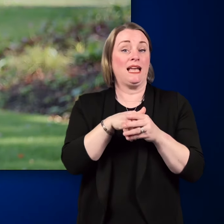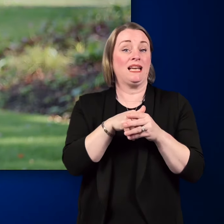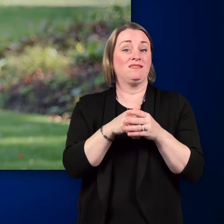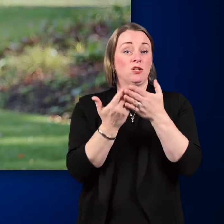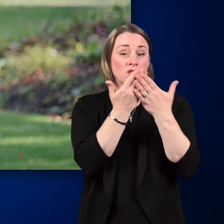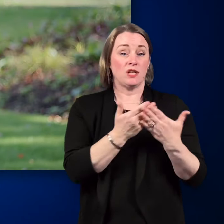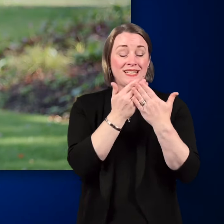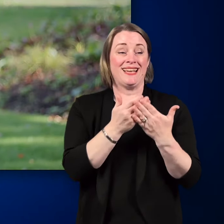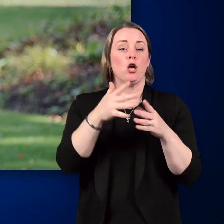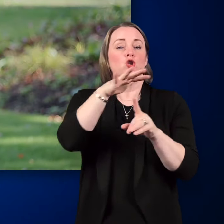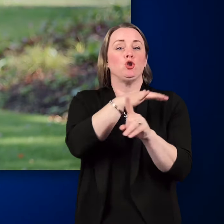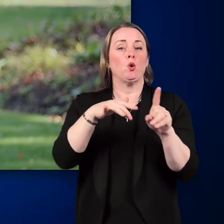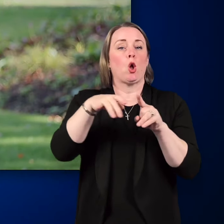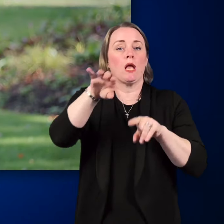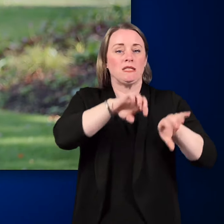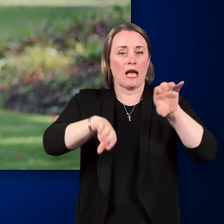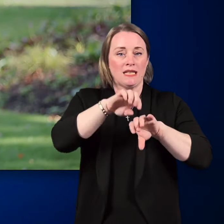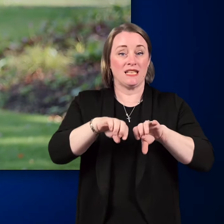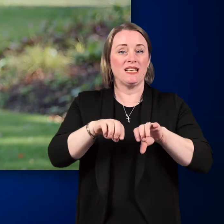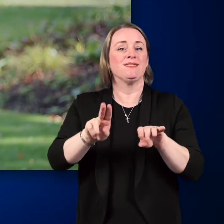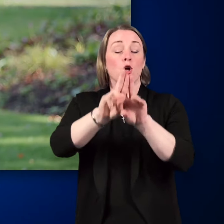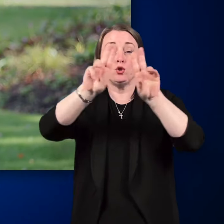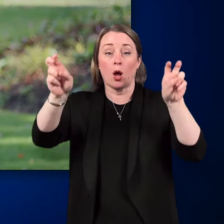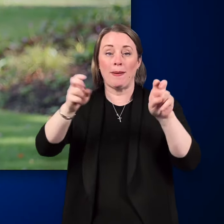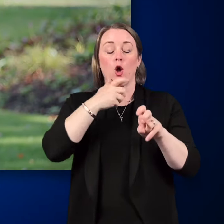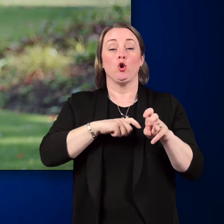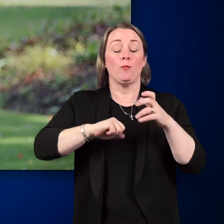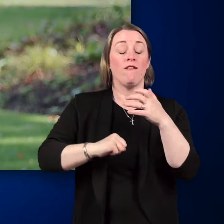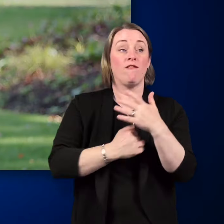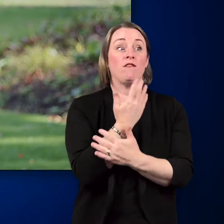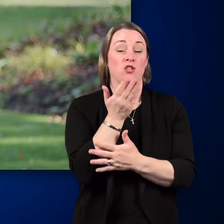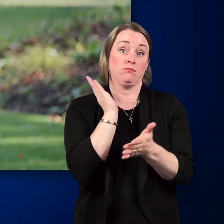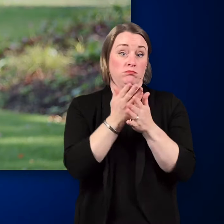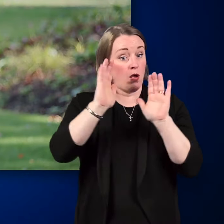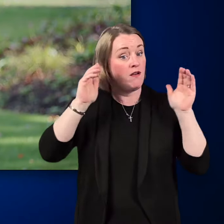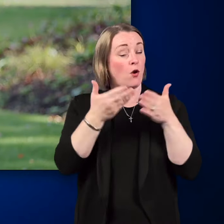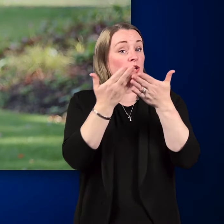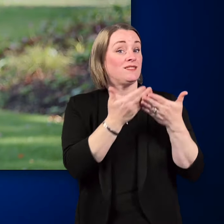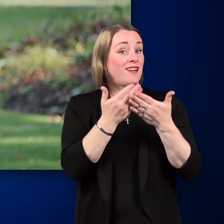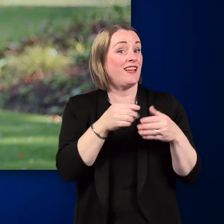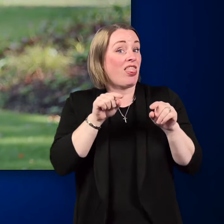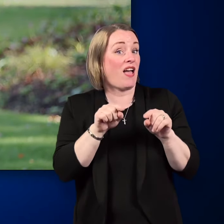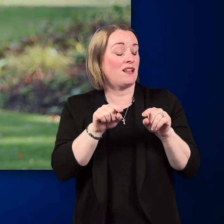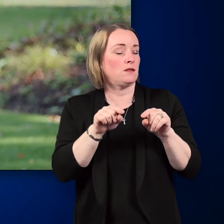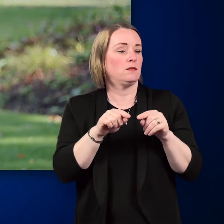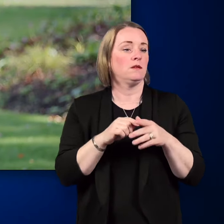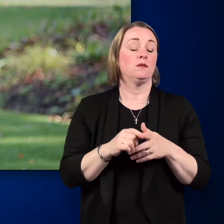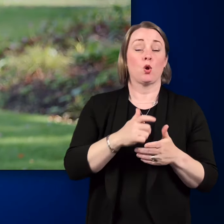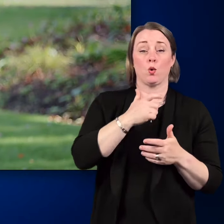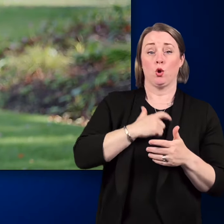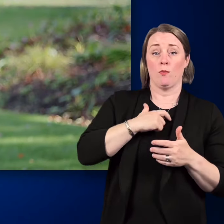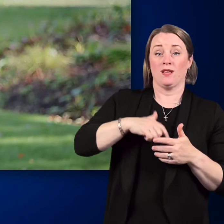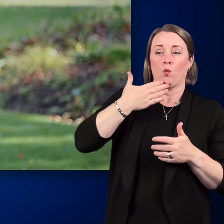human flourishing is an area of study. Well, nothing unlocks individual humans, nothing unlocks human